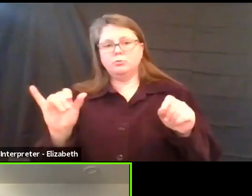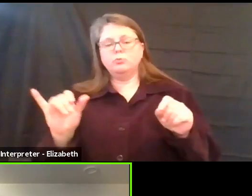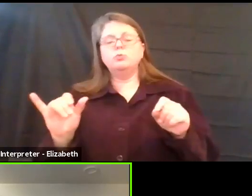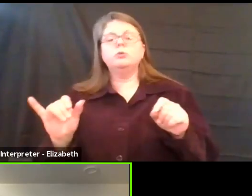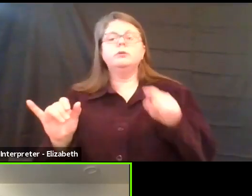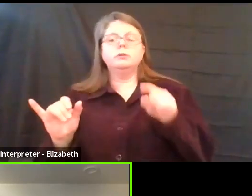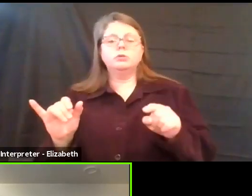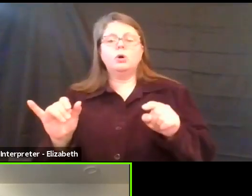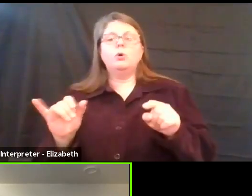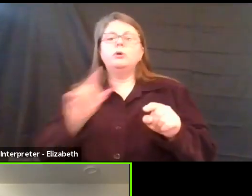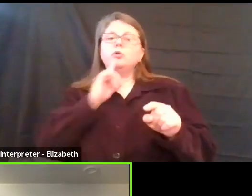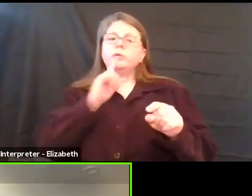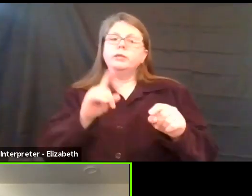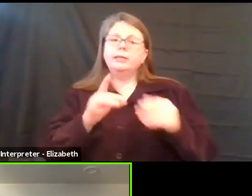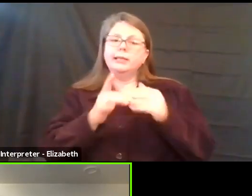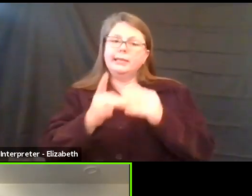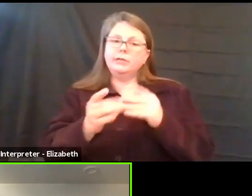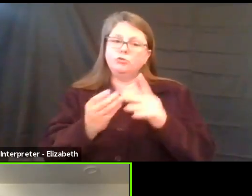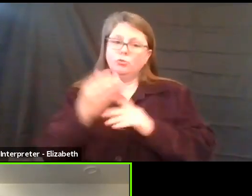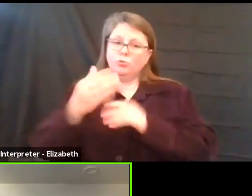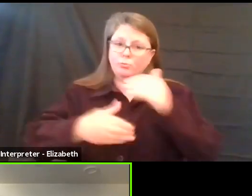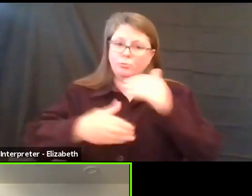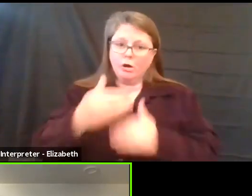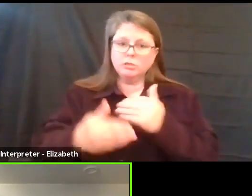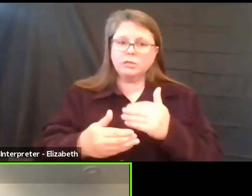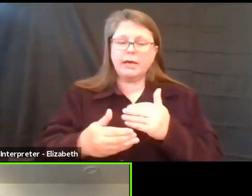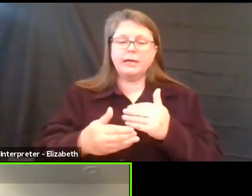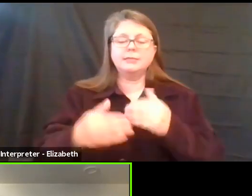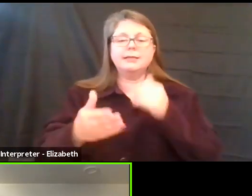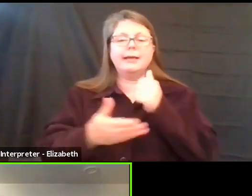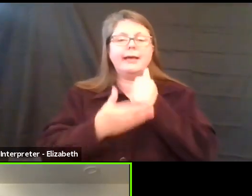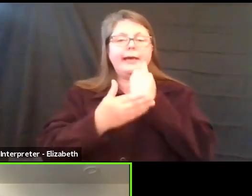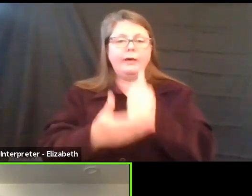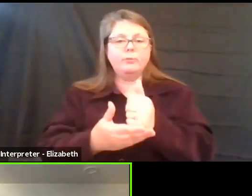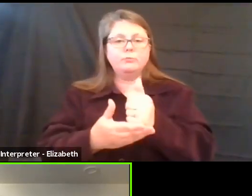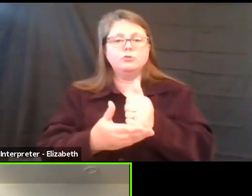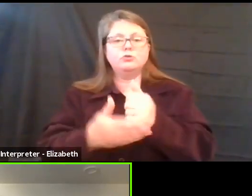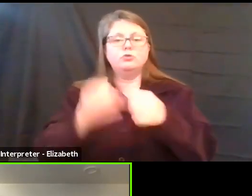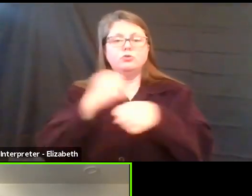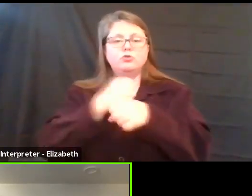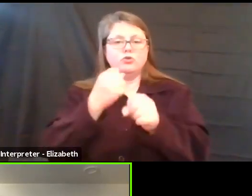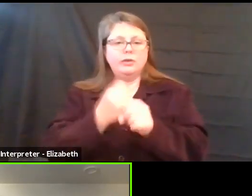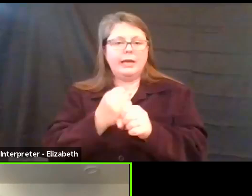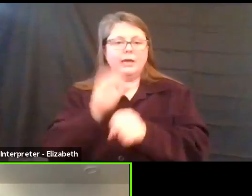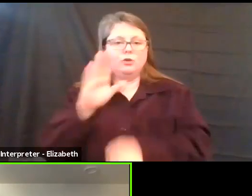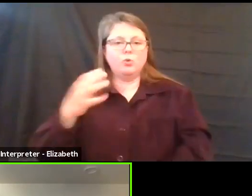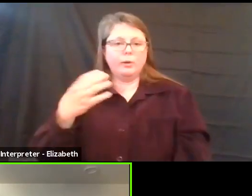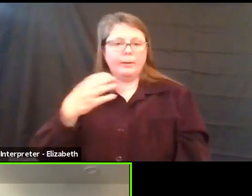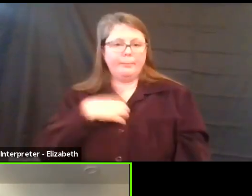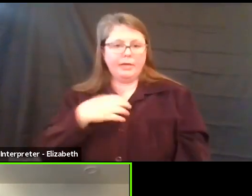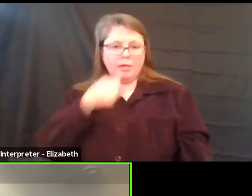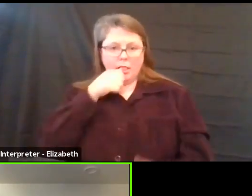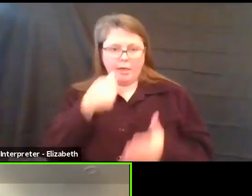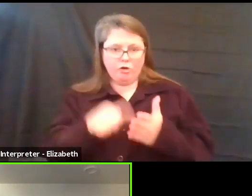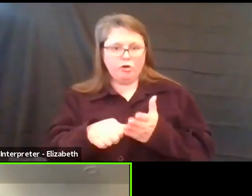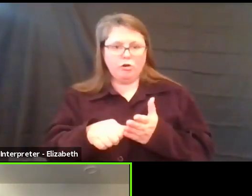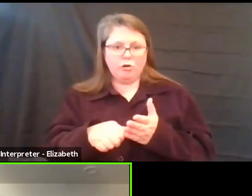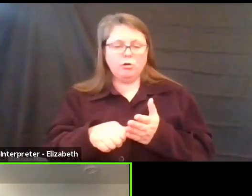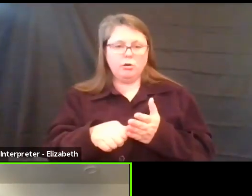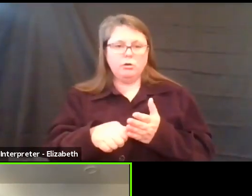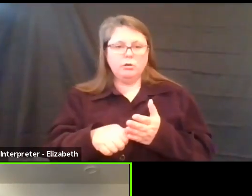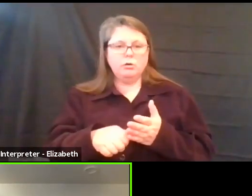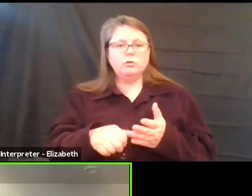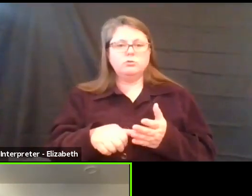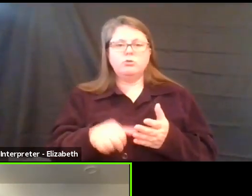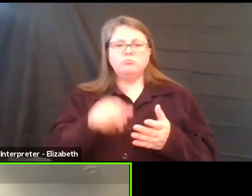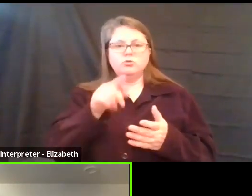appeal letter. So it lets you, it's a tutorial that lets you plug in your information, and then it will help generate a